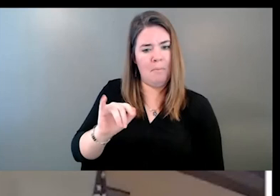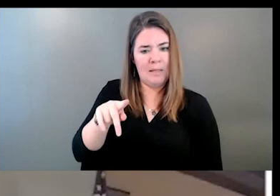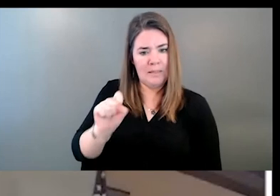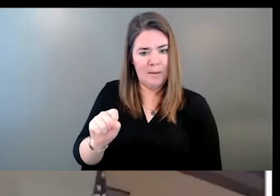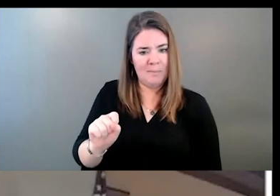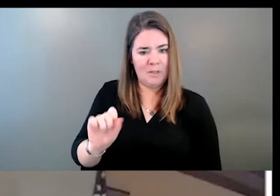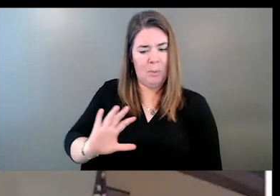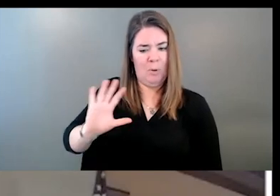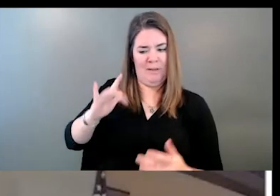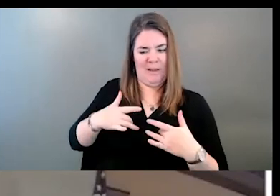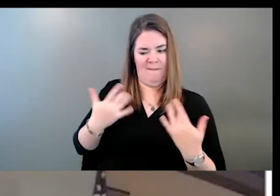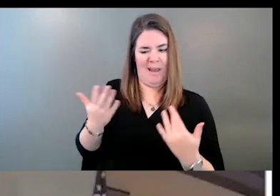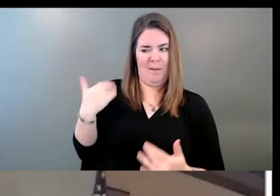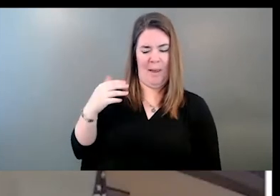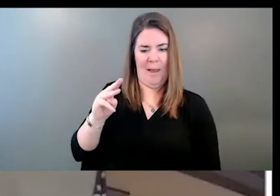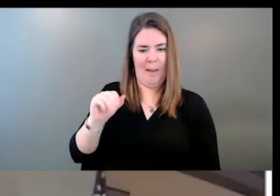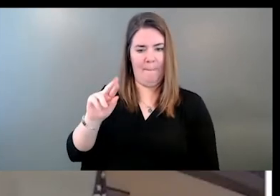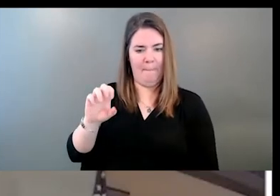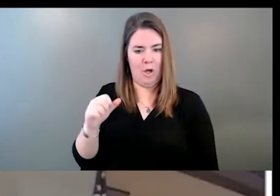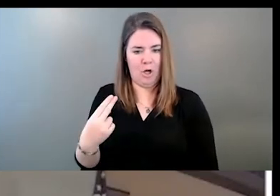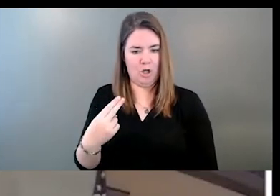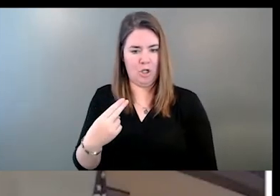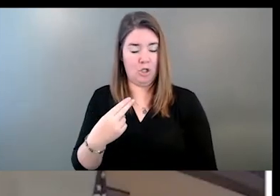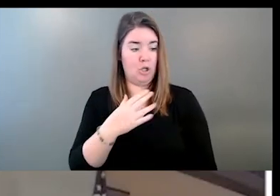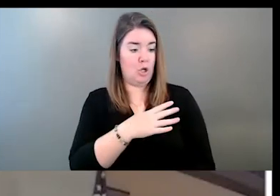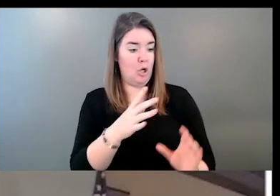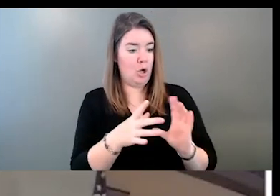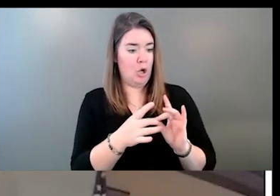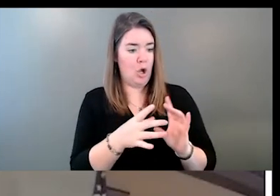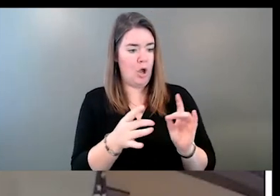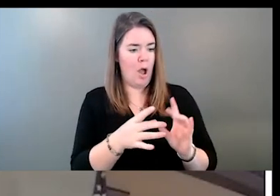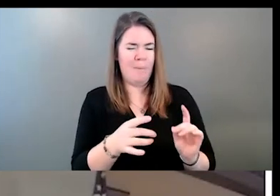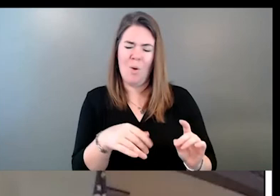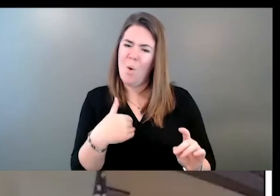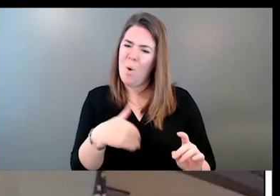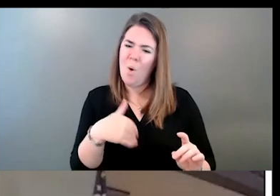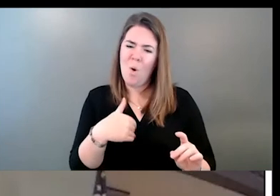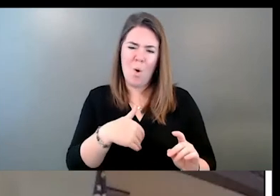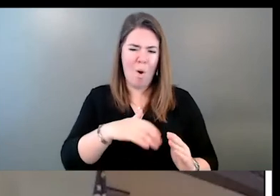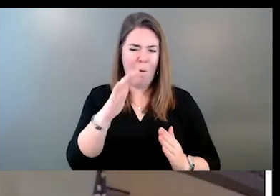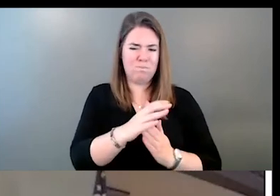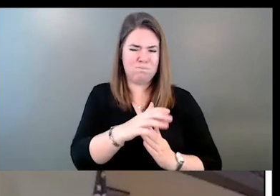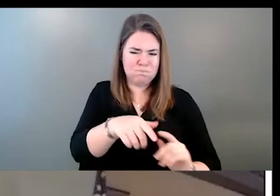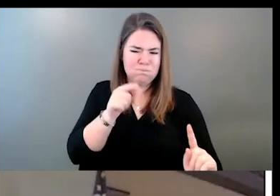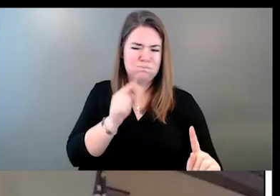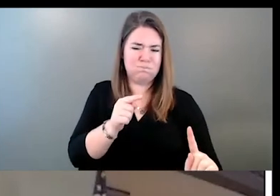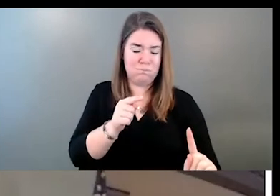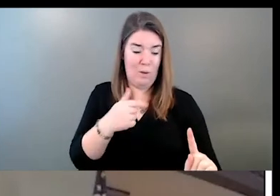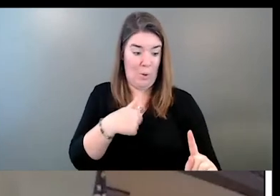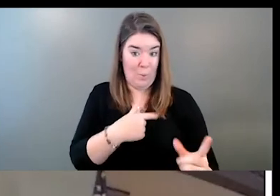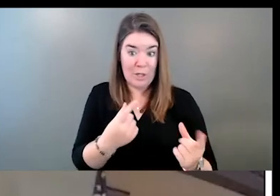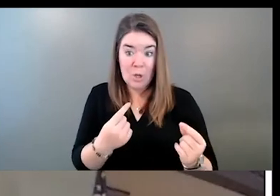March, her extemporaneous comments were so on point and so useful, we turned them into a training